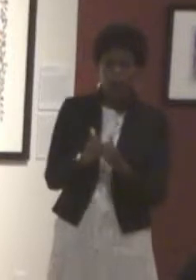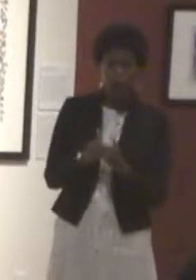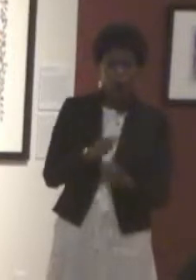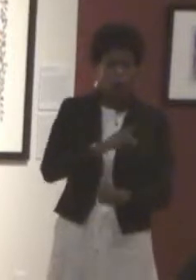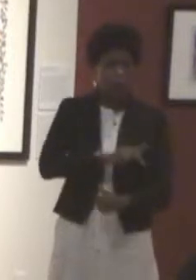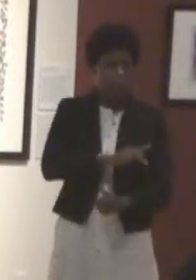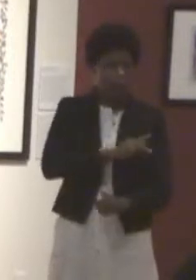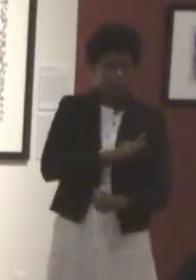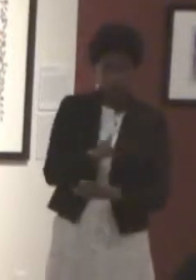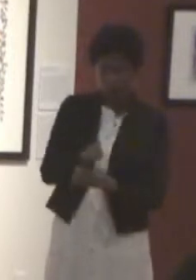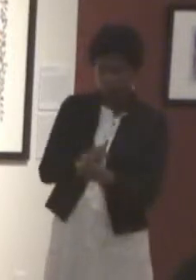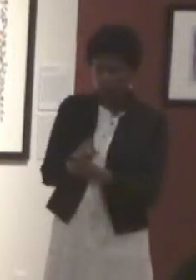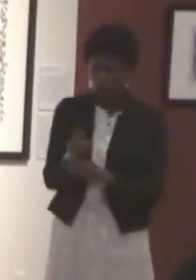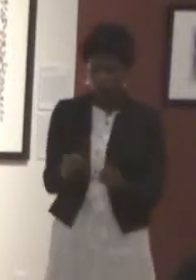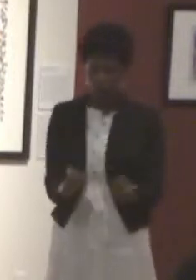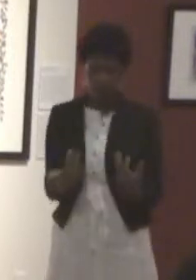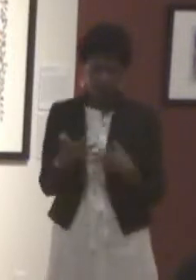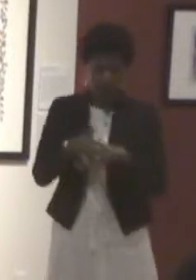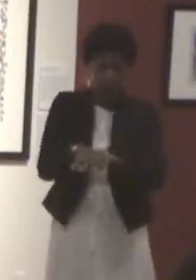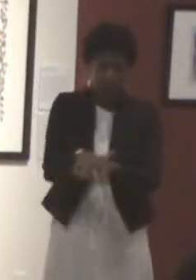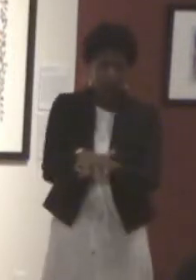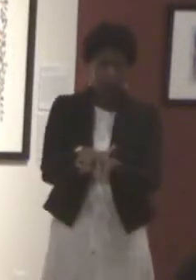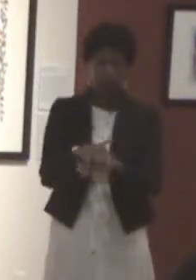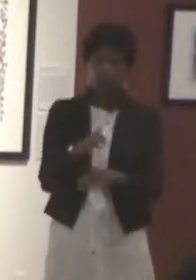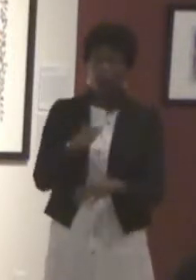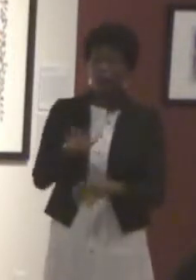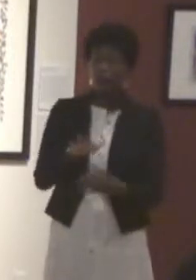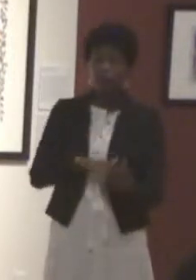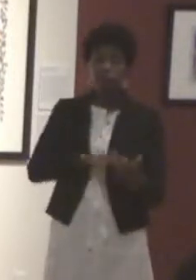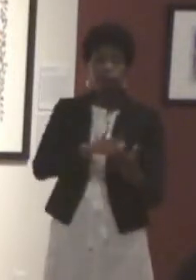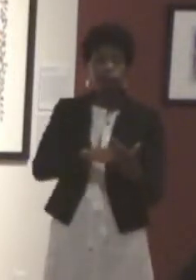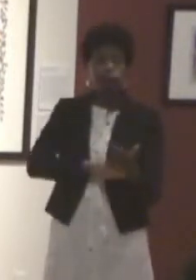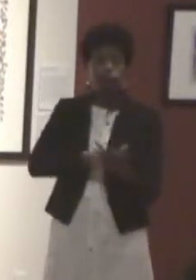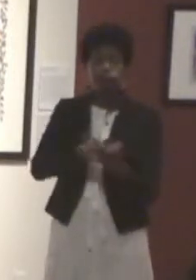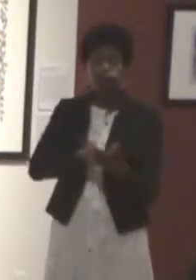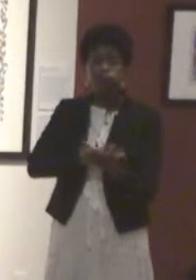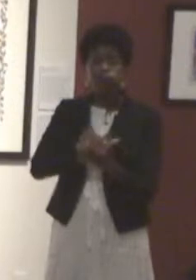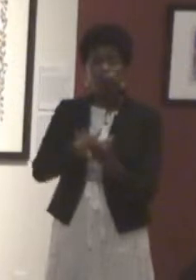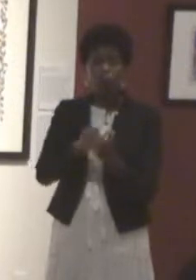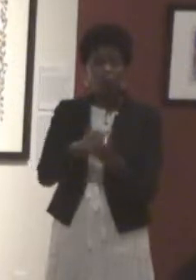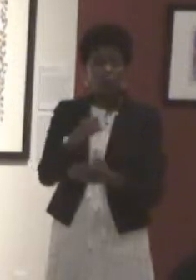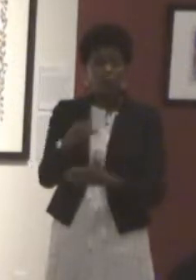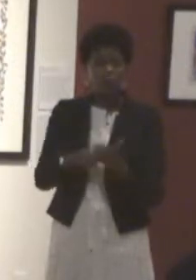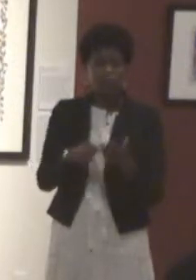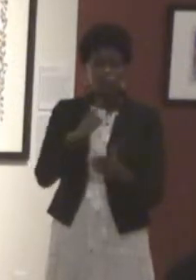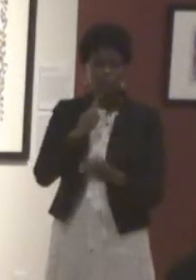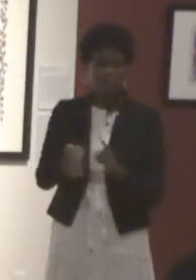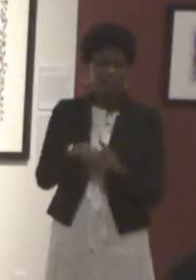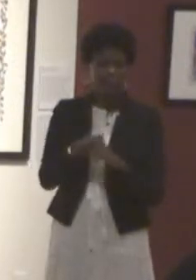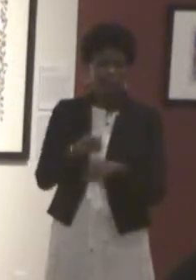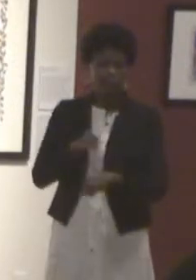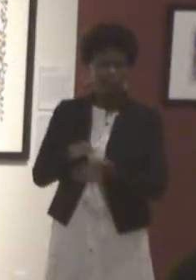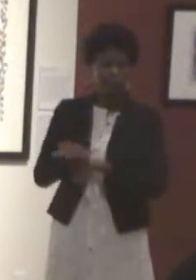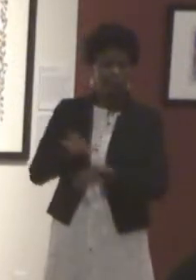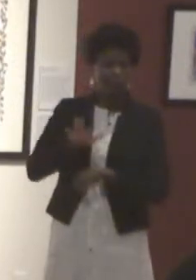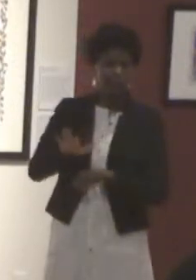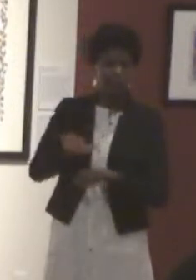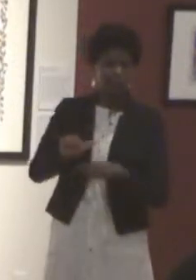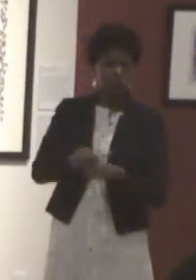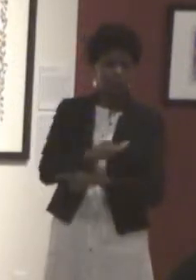personal with the professional. His contacts with artists informed not only his creative practice, but his